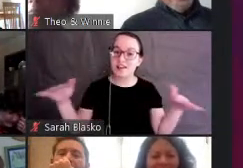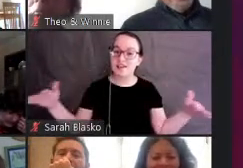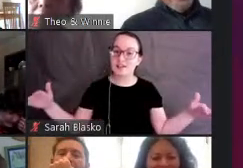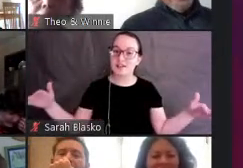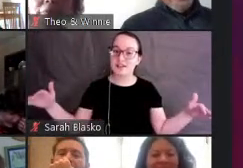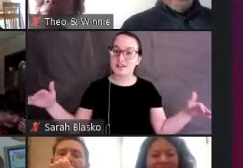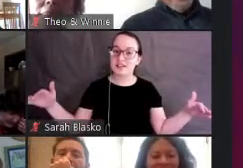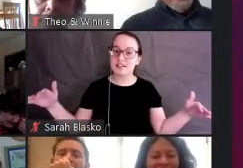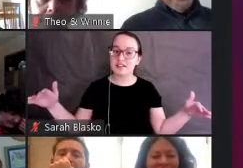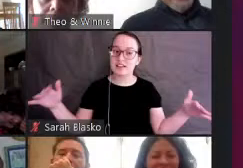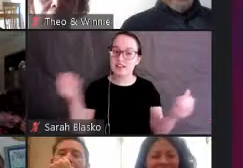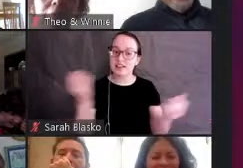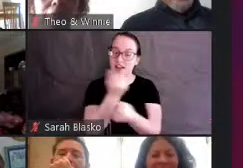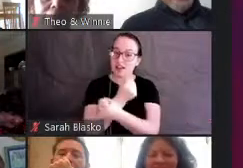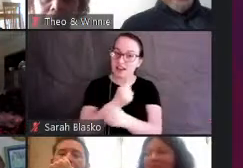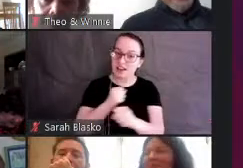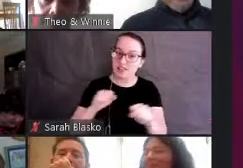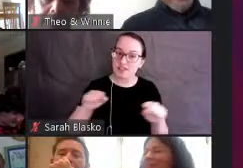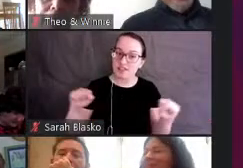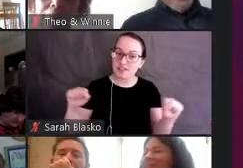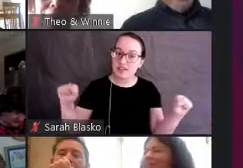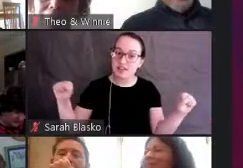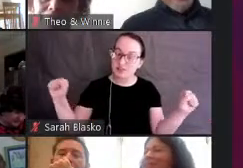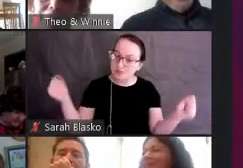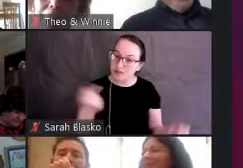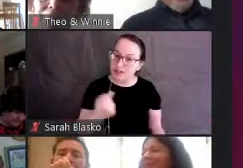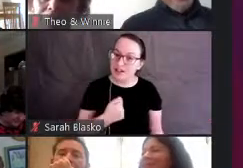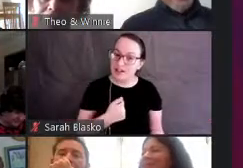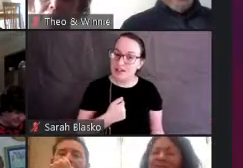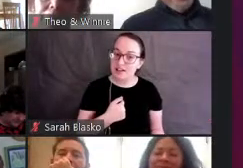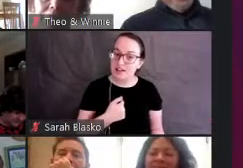sound that saved me.